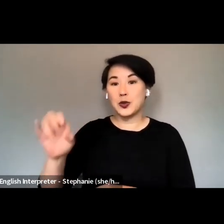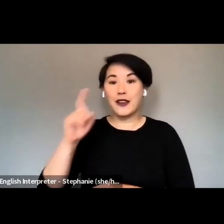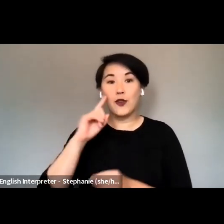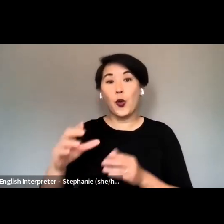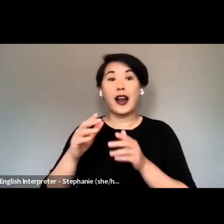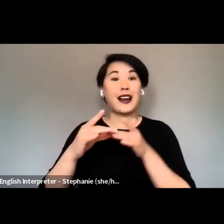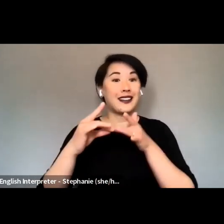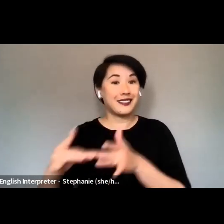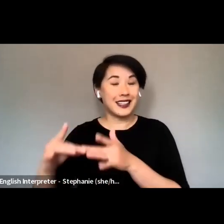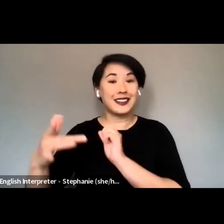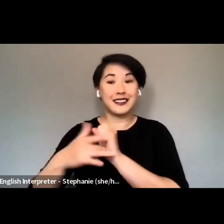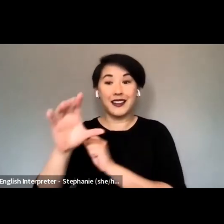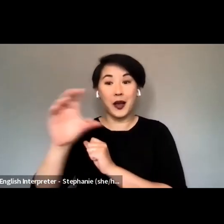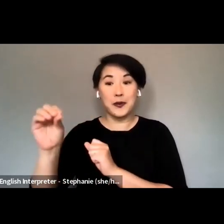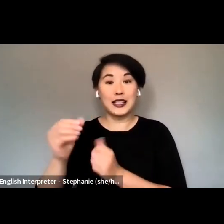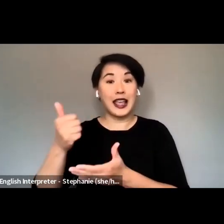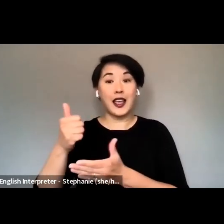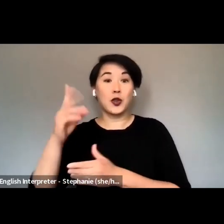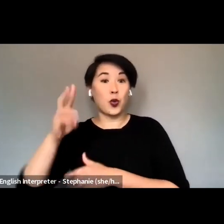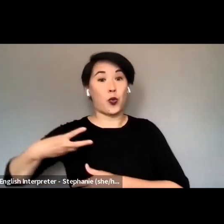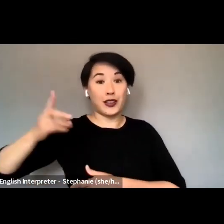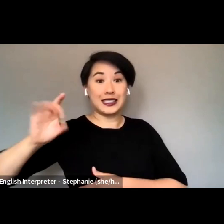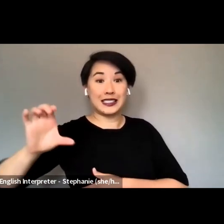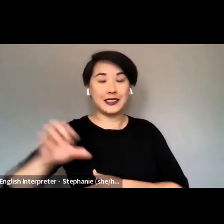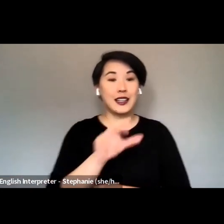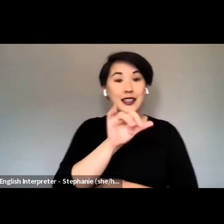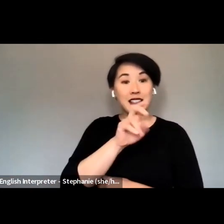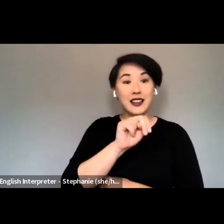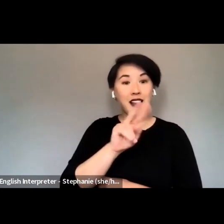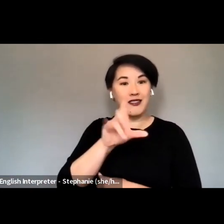helping to bridge the gap between Washington, D.C. and Silicon Valley.